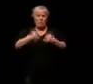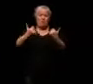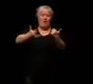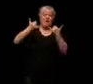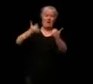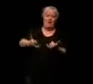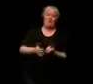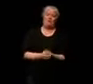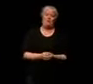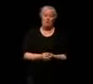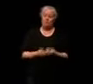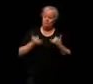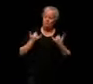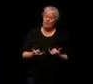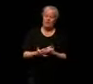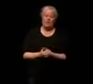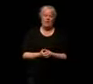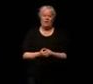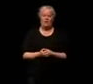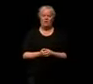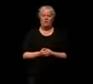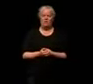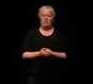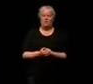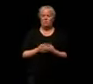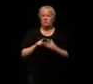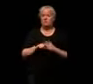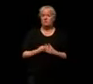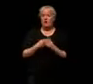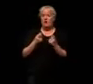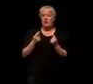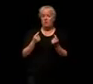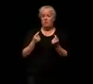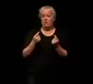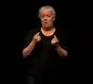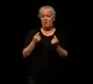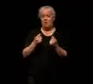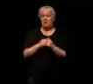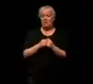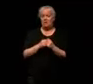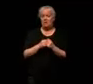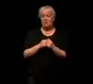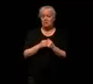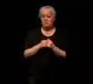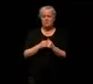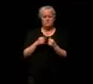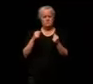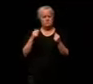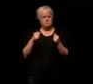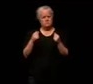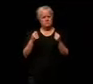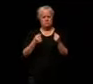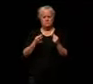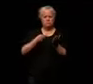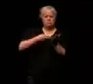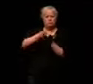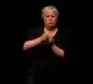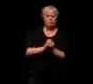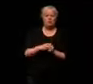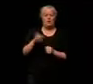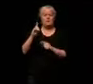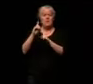Right now. Let us start by agreeing on one true thing. Democrats are the party of the possible.